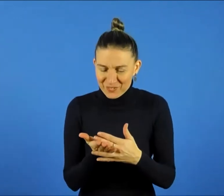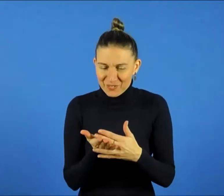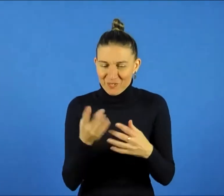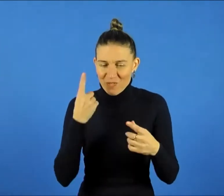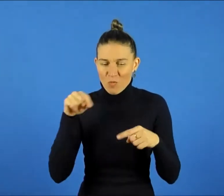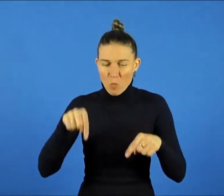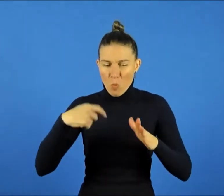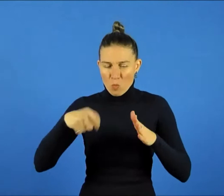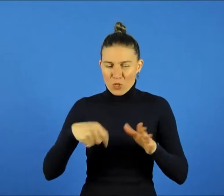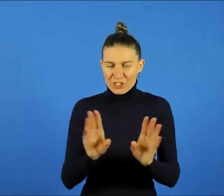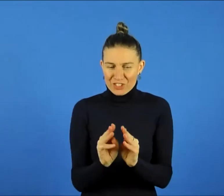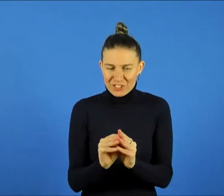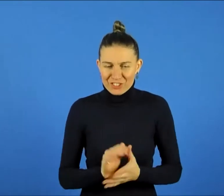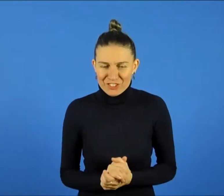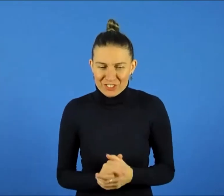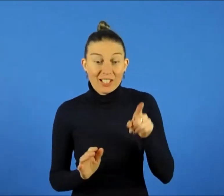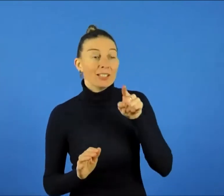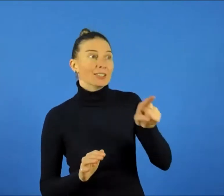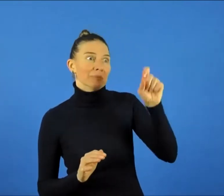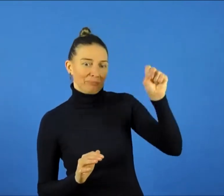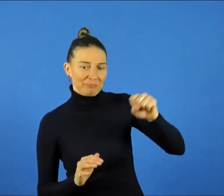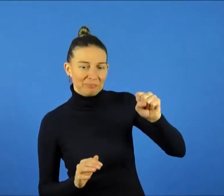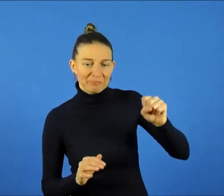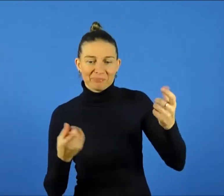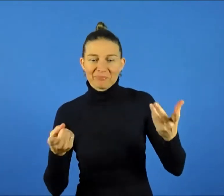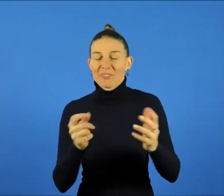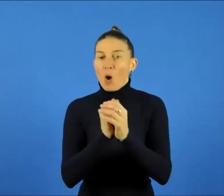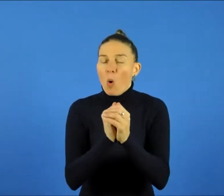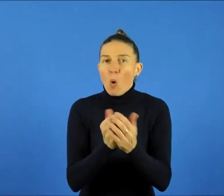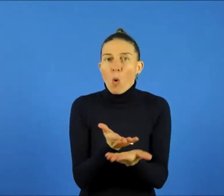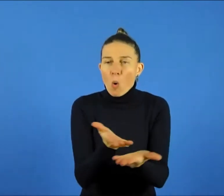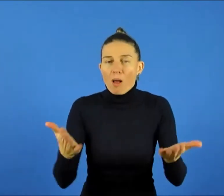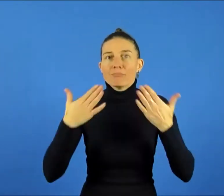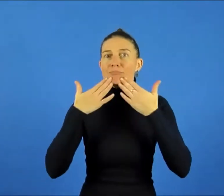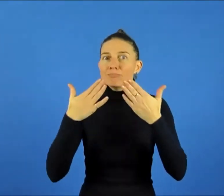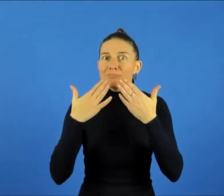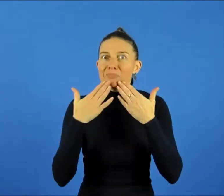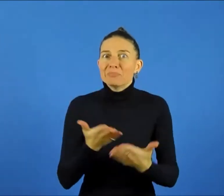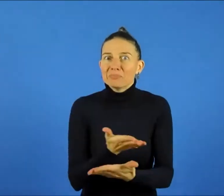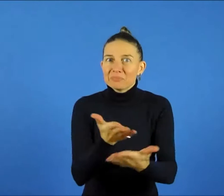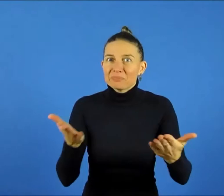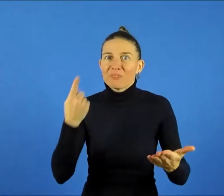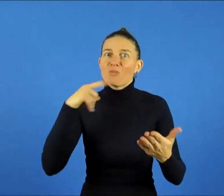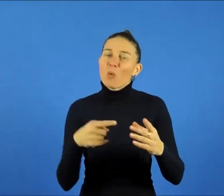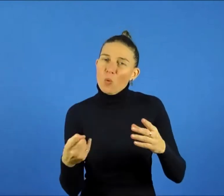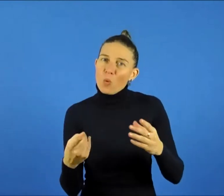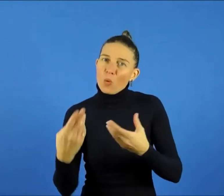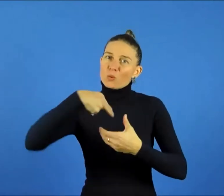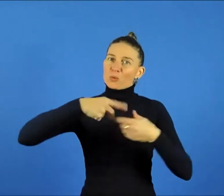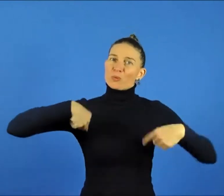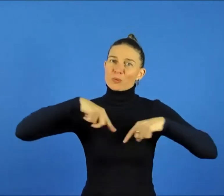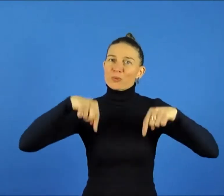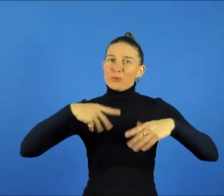So yeah, exactly. So dear colleagues, thank you very much. Really, we appreciate very much for joining us and sharing with